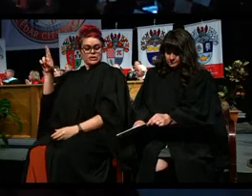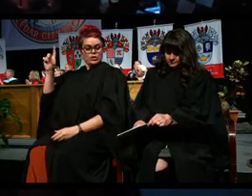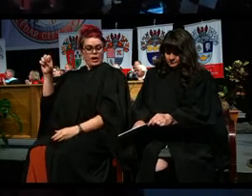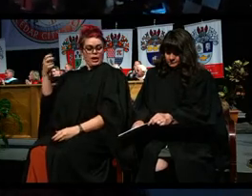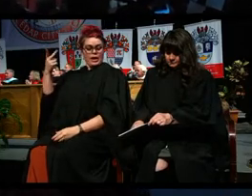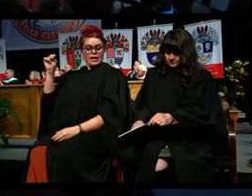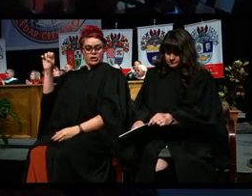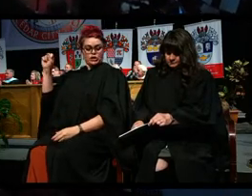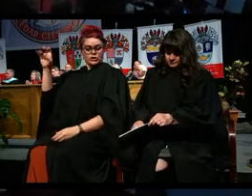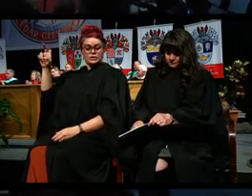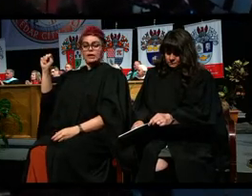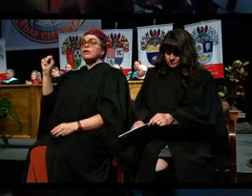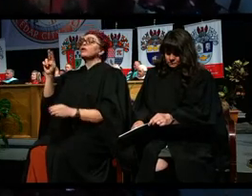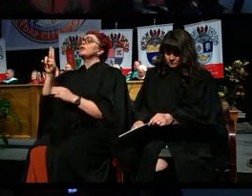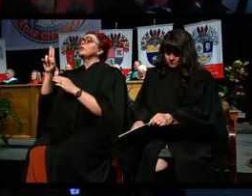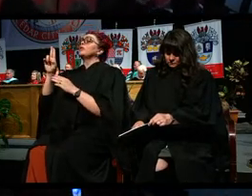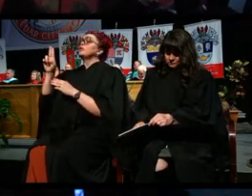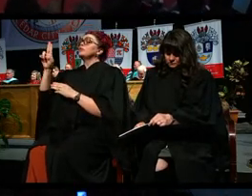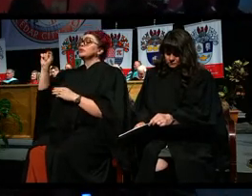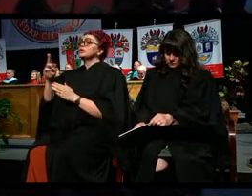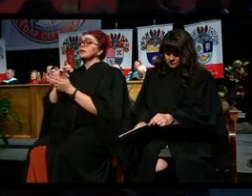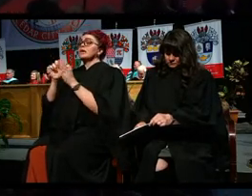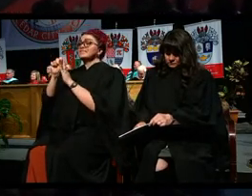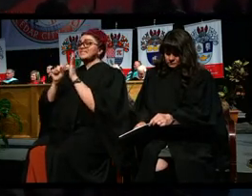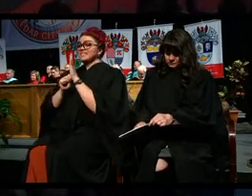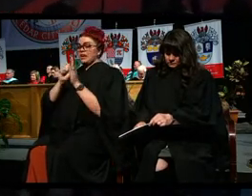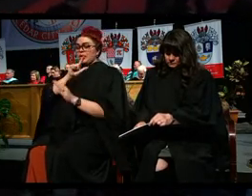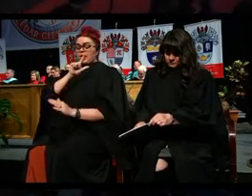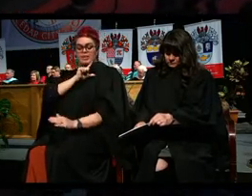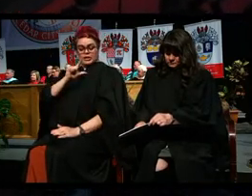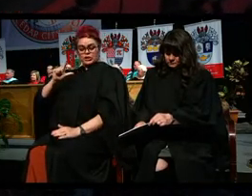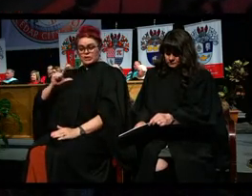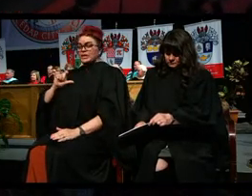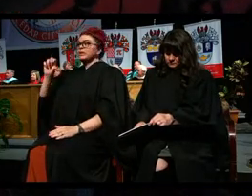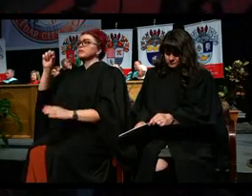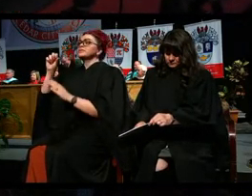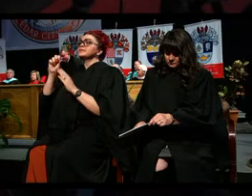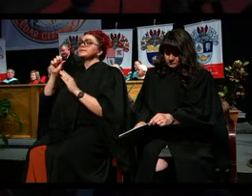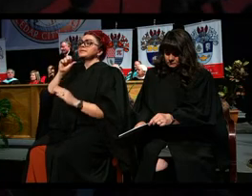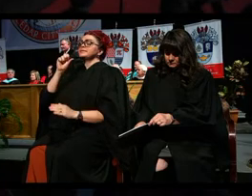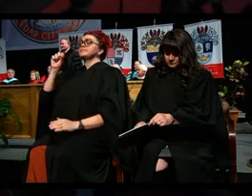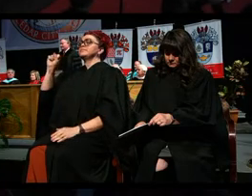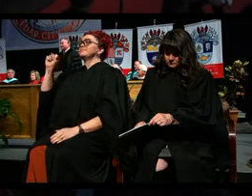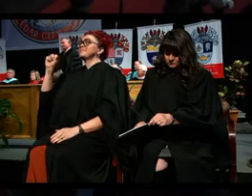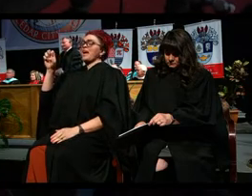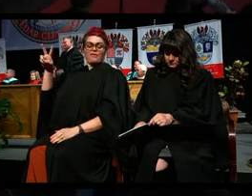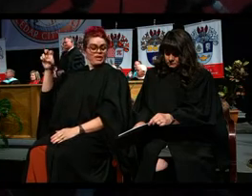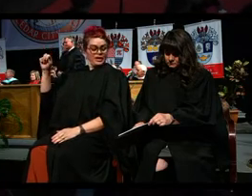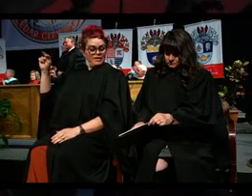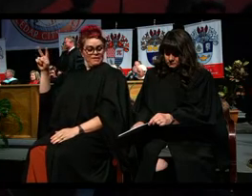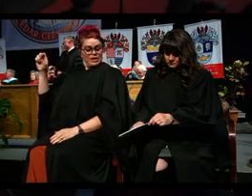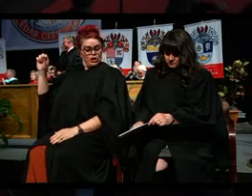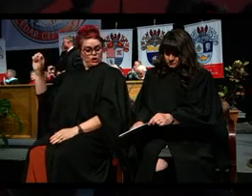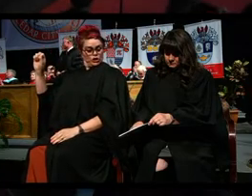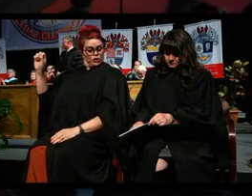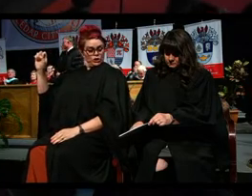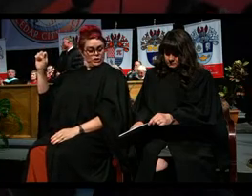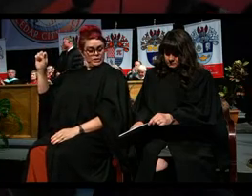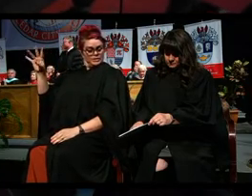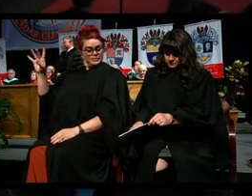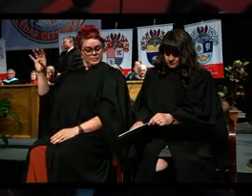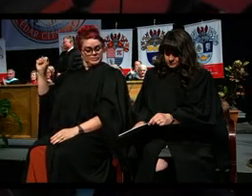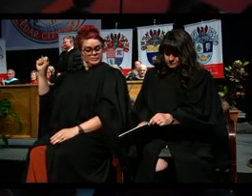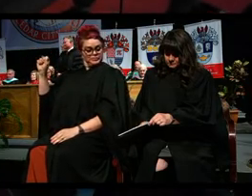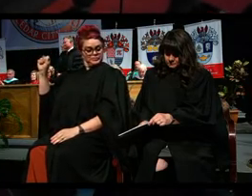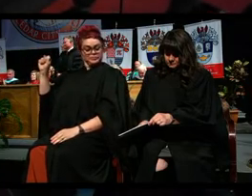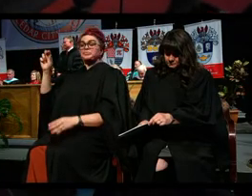From the Utah State Legislature, Senator Evan Vickers and Representative Rex Shipp. From the Utah Board